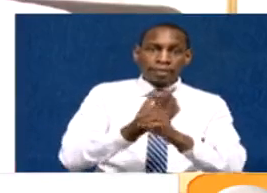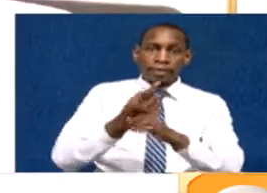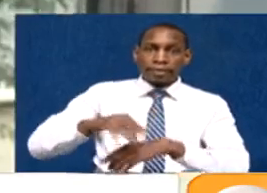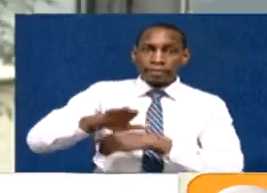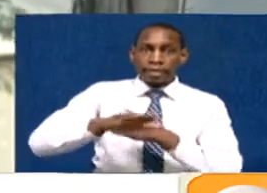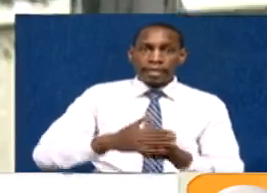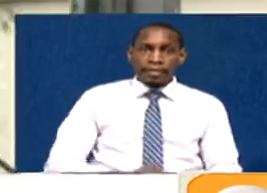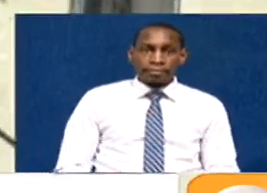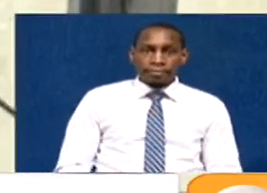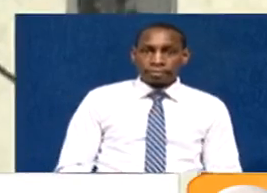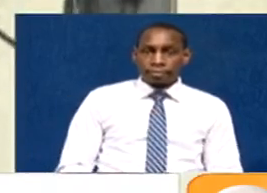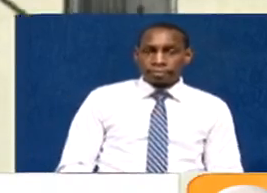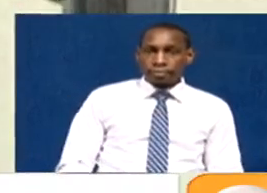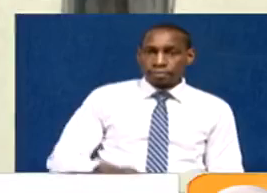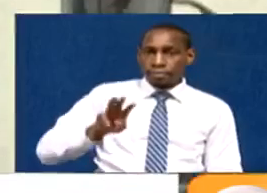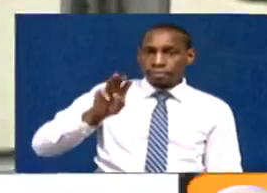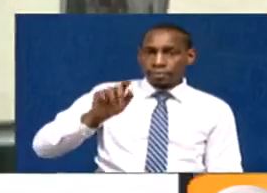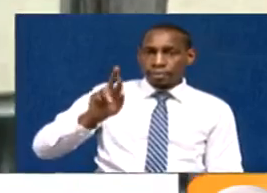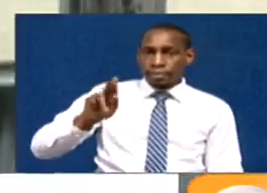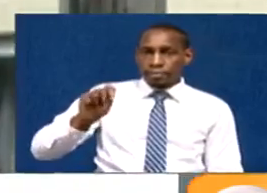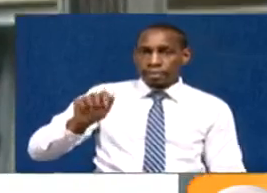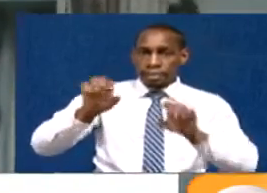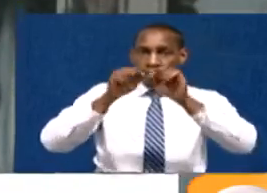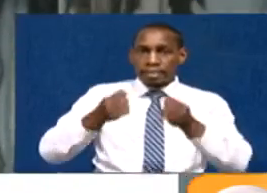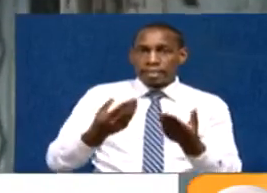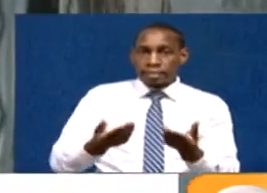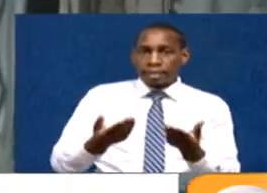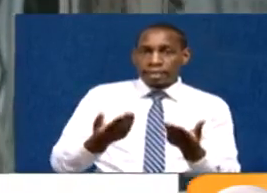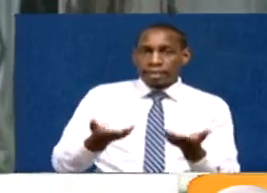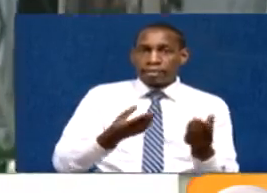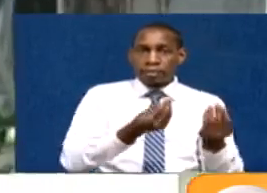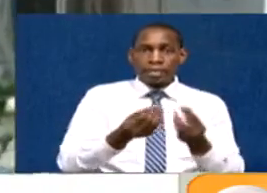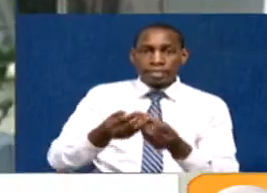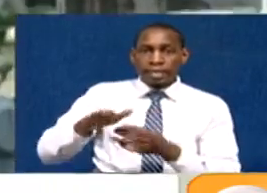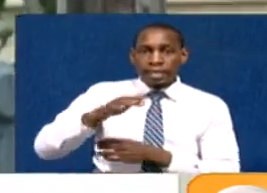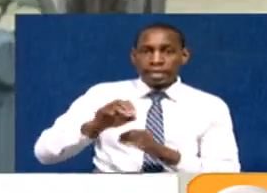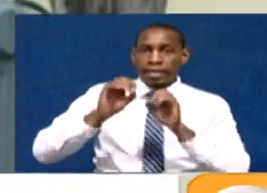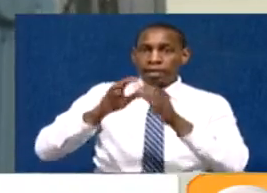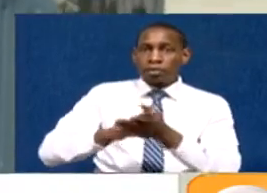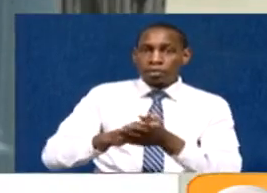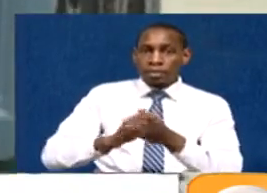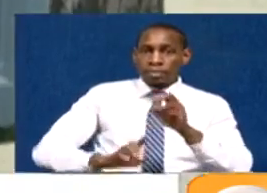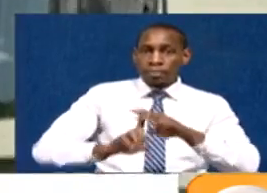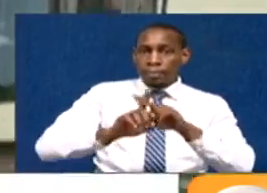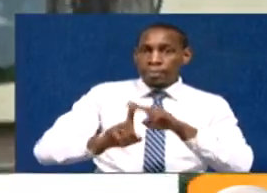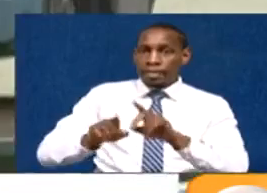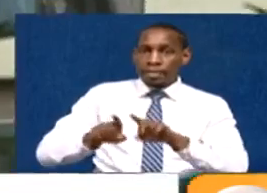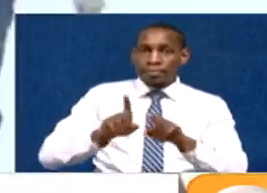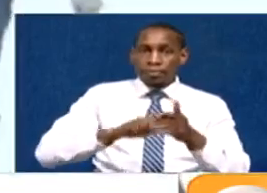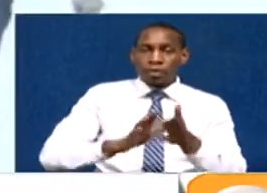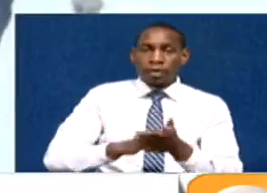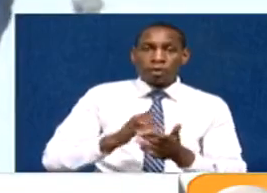areas. Metered transformers will make it easy for Kenya Power to identify areas where losses are coming from, as well